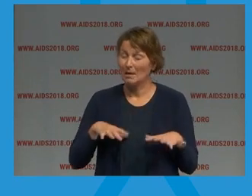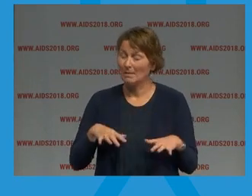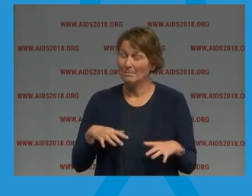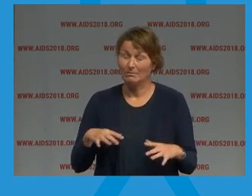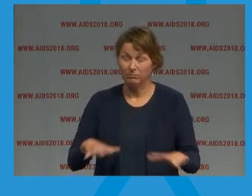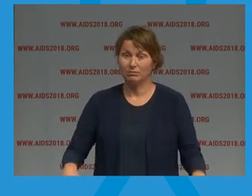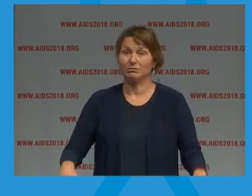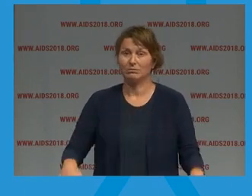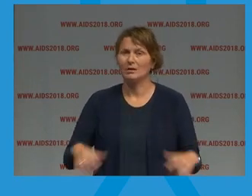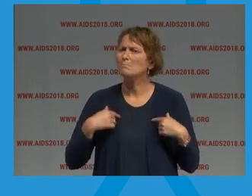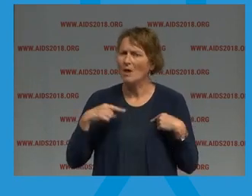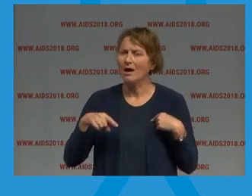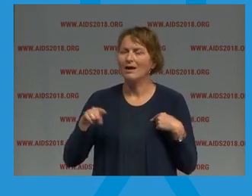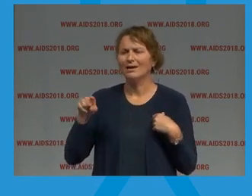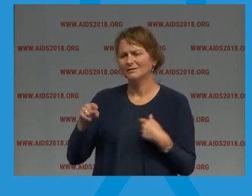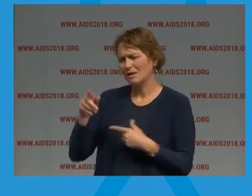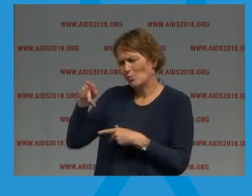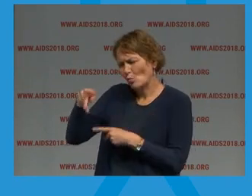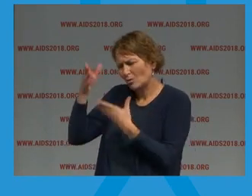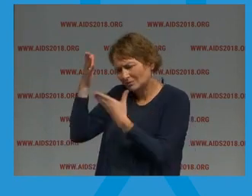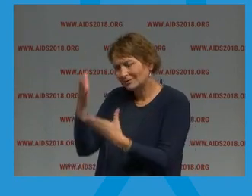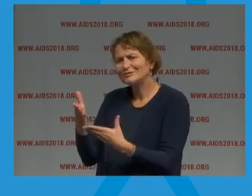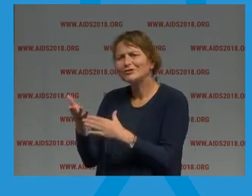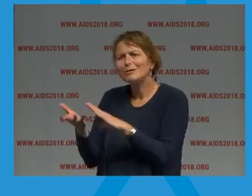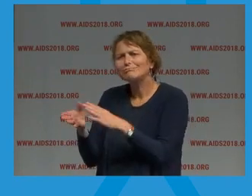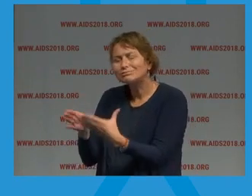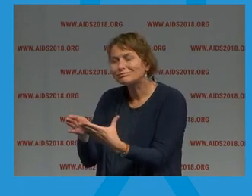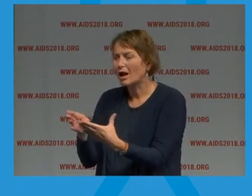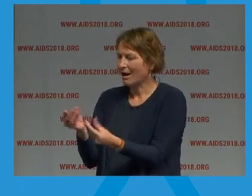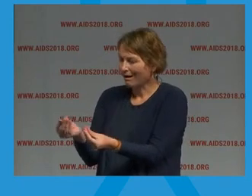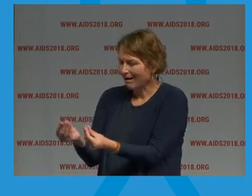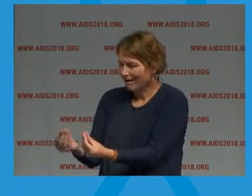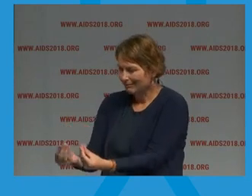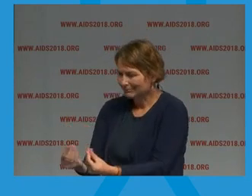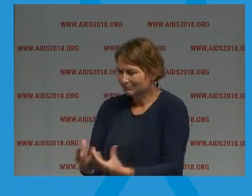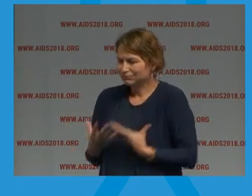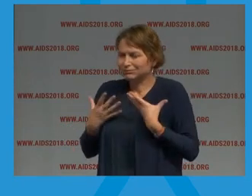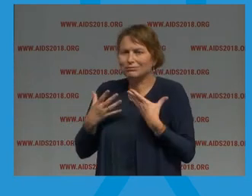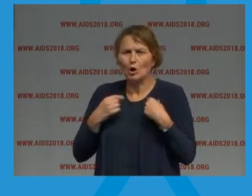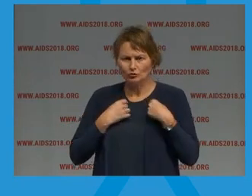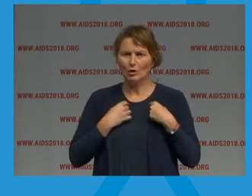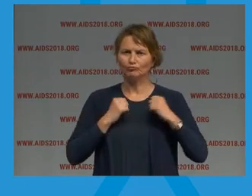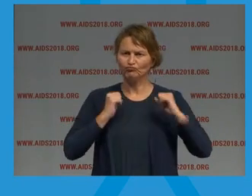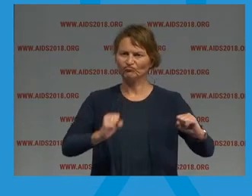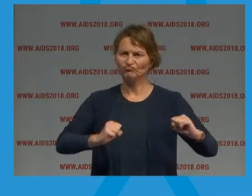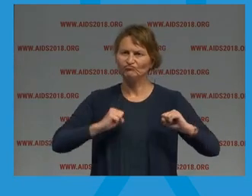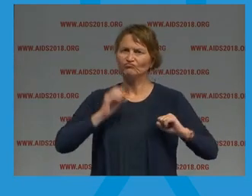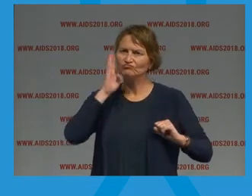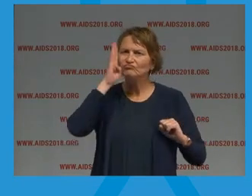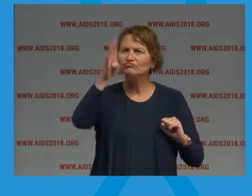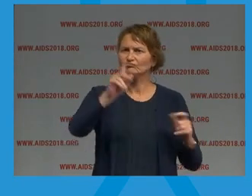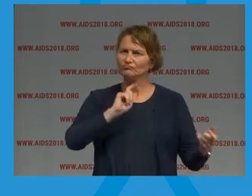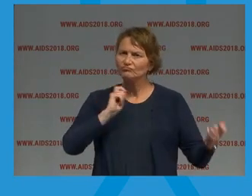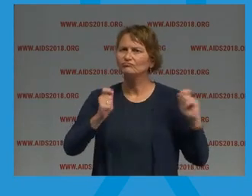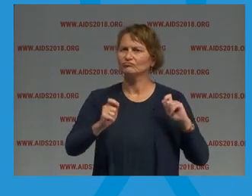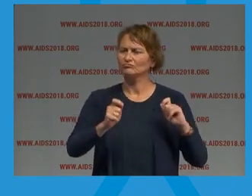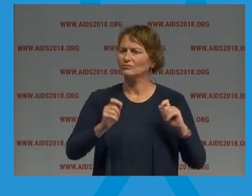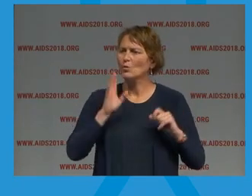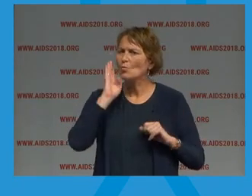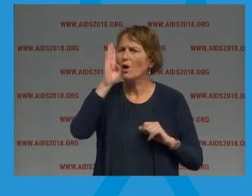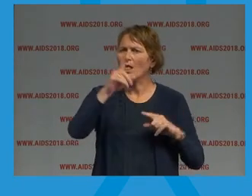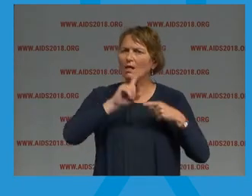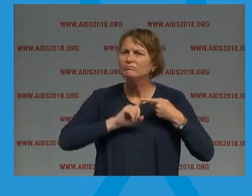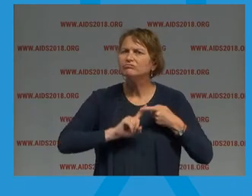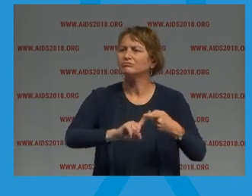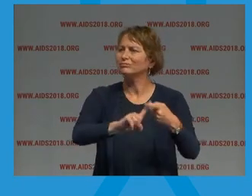the trauma of Prudence's passing and you've turned it into an emotive force for good and transformational change. And I think everyone